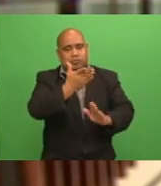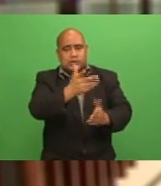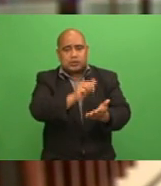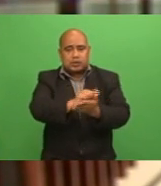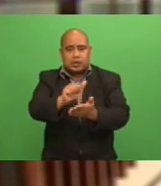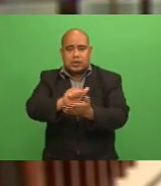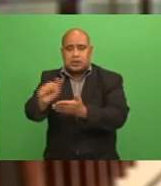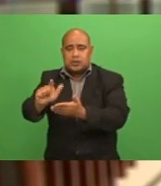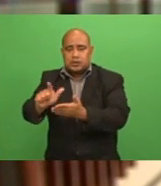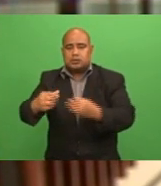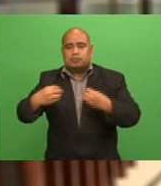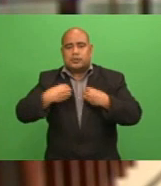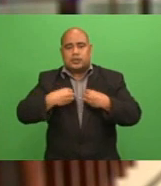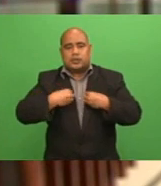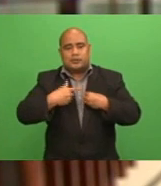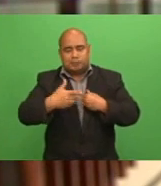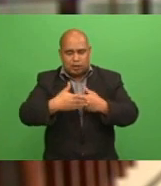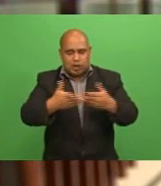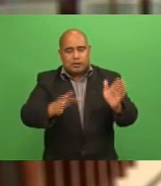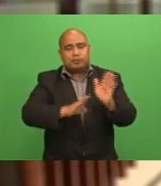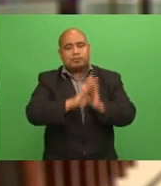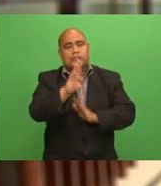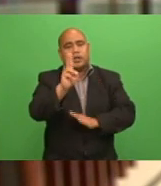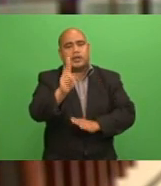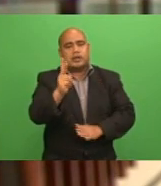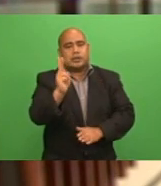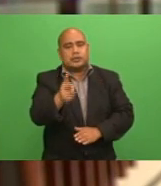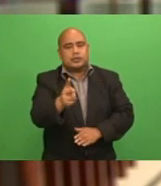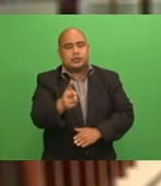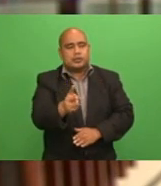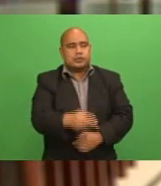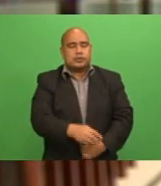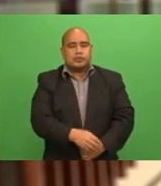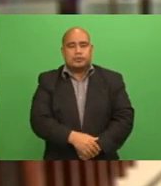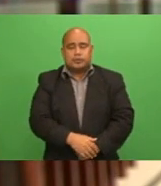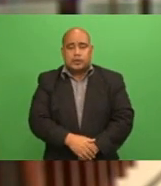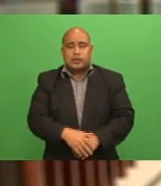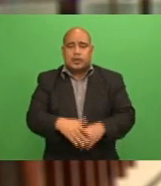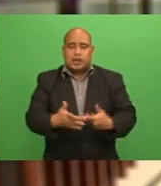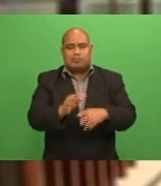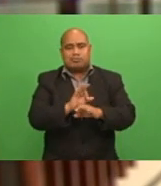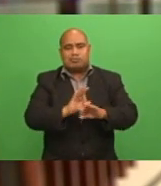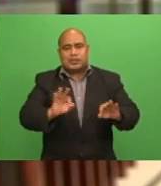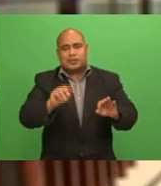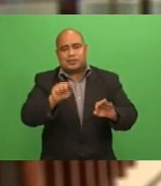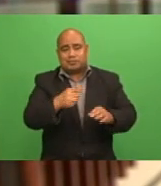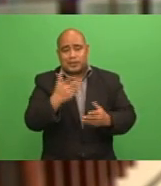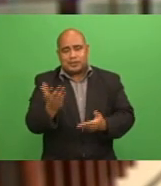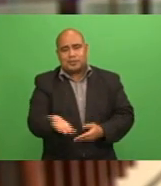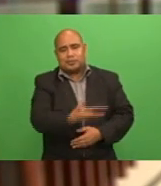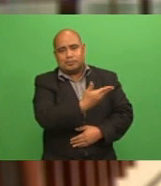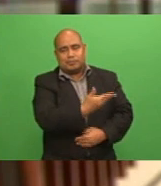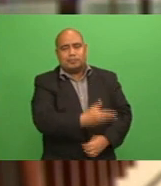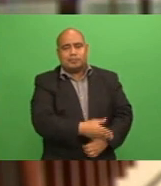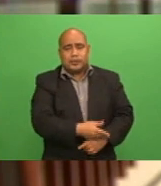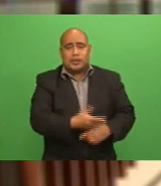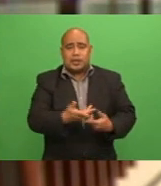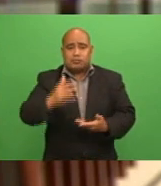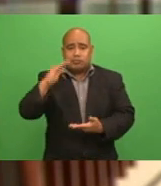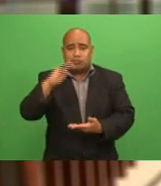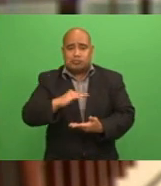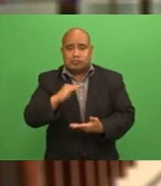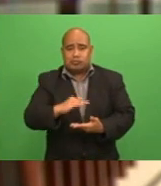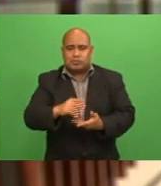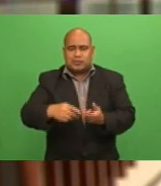resumed operations. It's been a very quiet session in European dealing, with equities slightly lower and currencies mixed as market trade